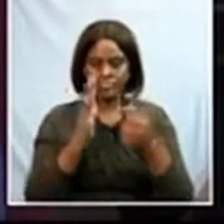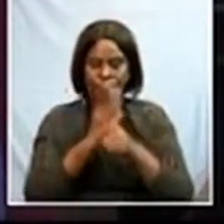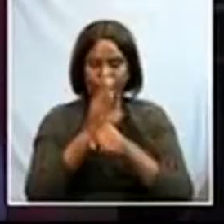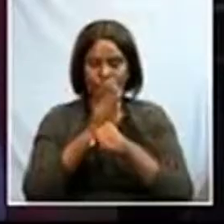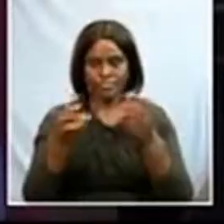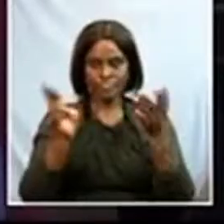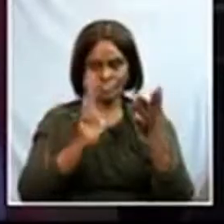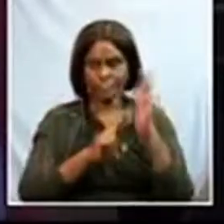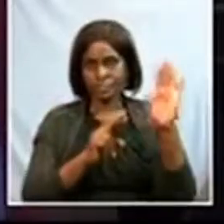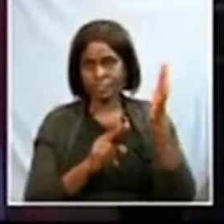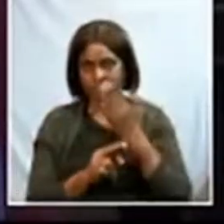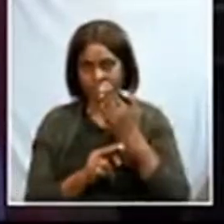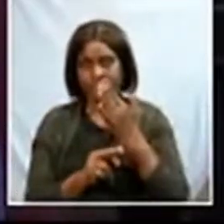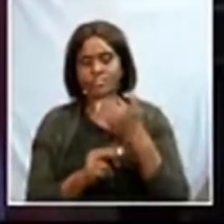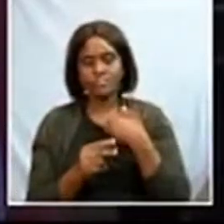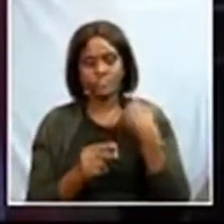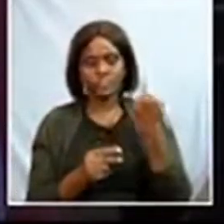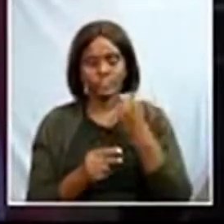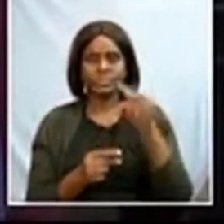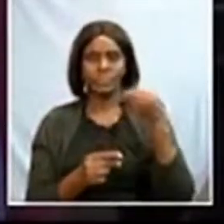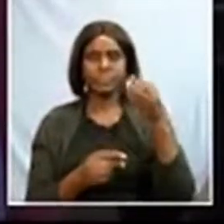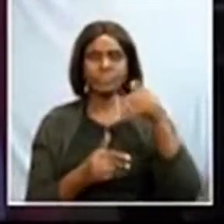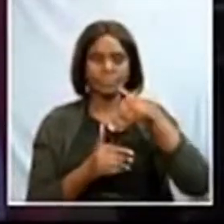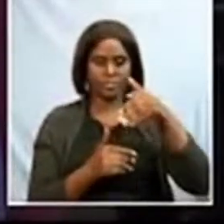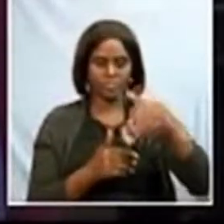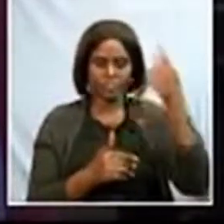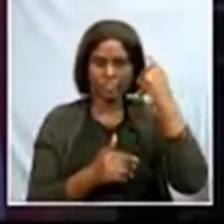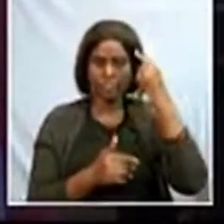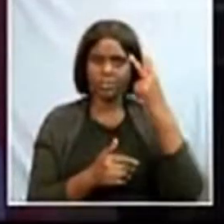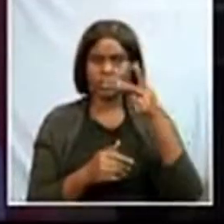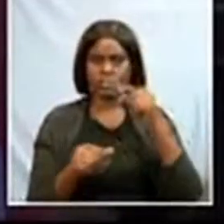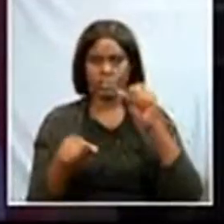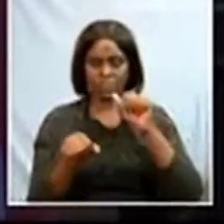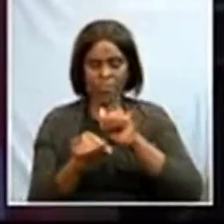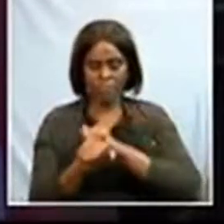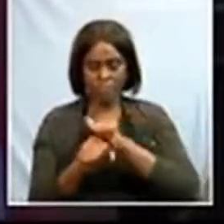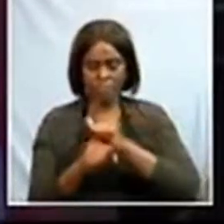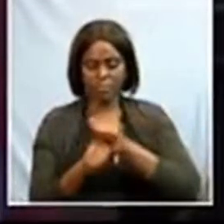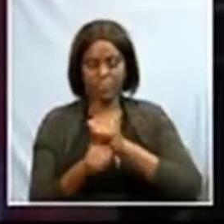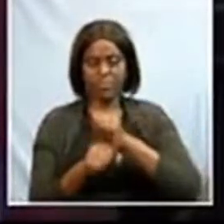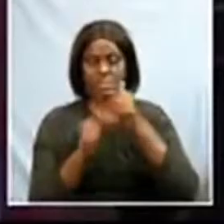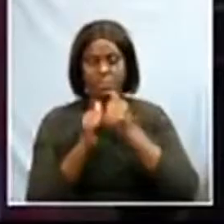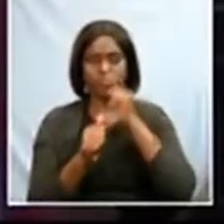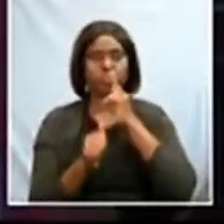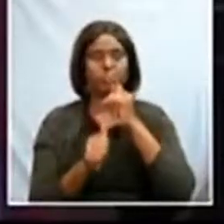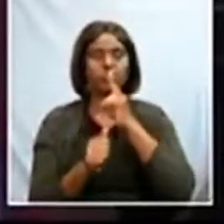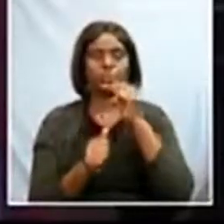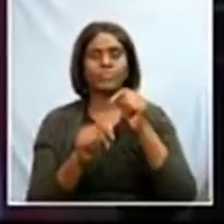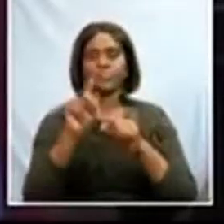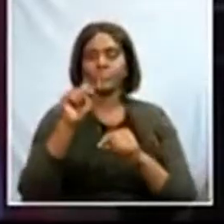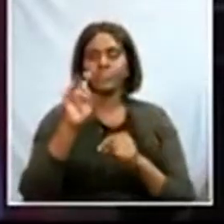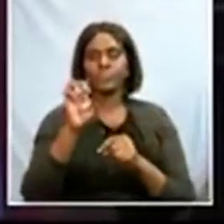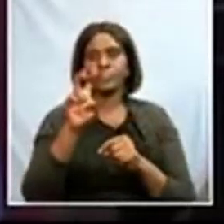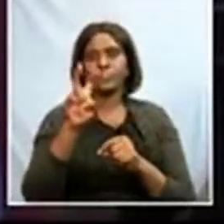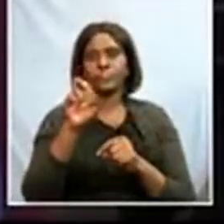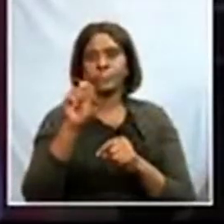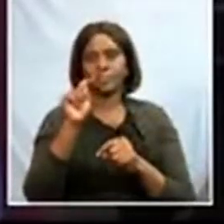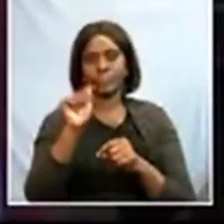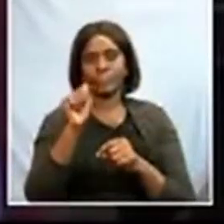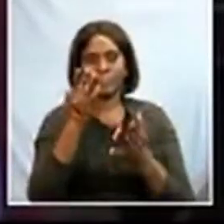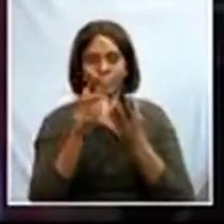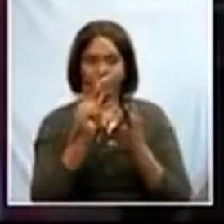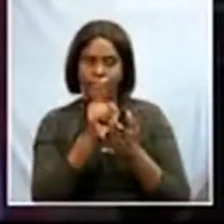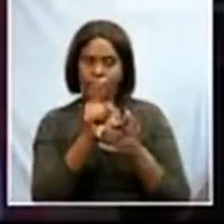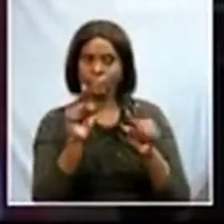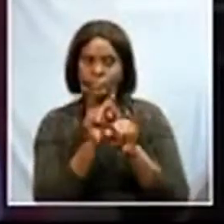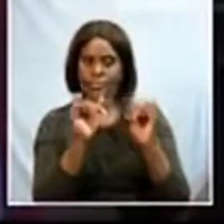been reinstated, they have only been registered for 2 courses, because I'm sure Deveta has realized that probably